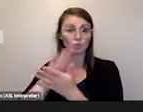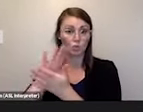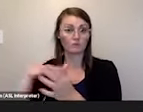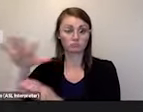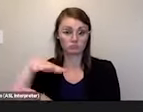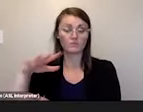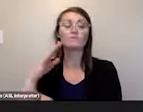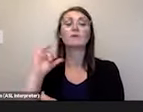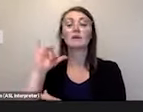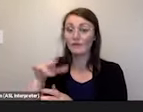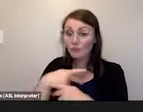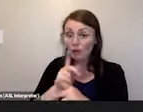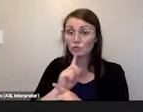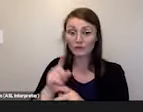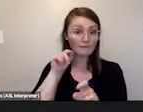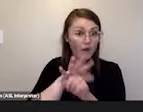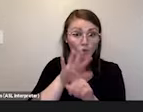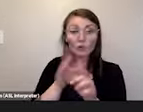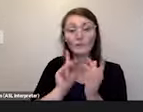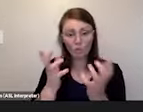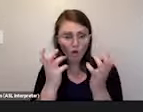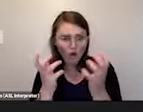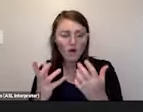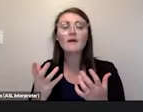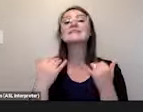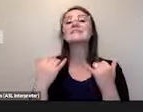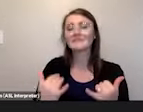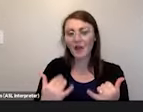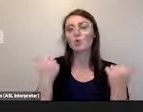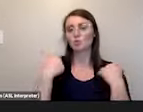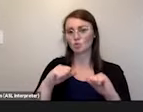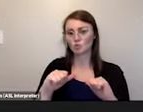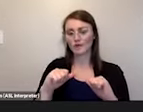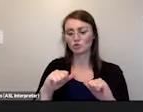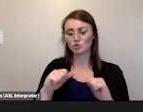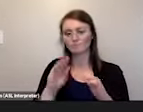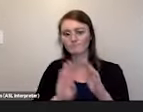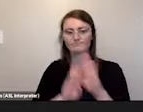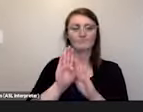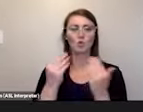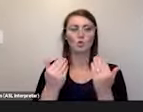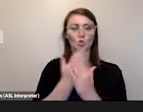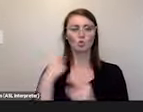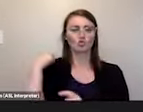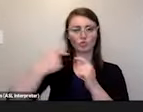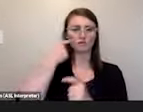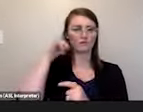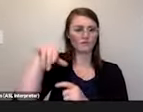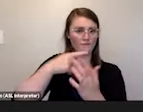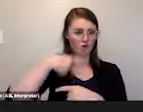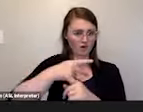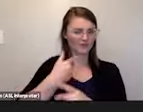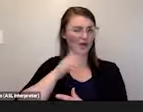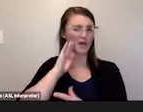popular product and people really liked it. So right now we're working on the second generation version of it. So I'm going to tell you guys a little